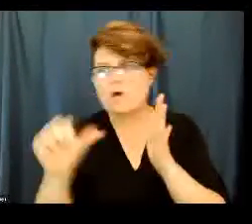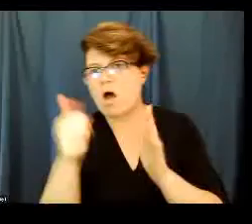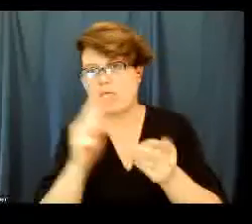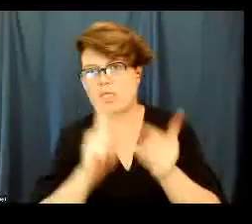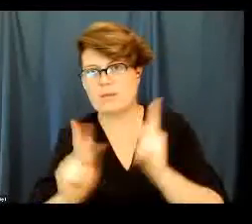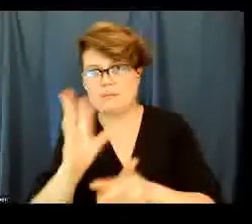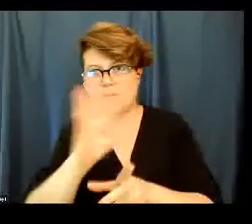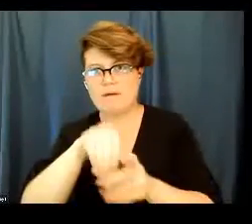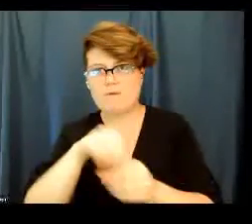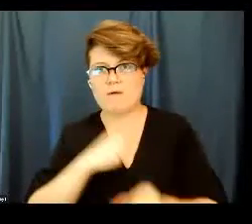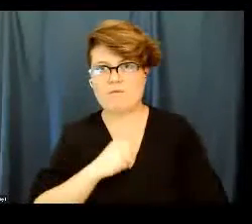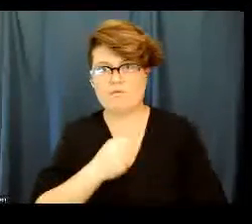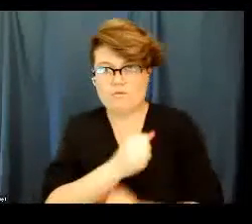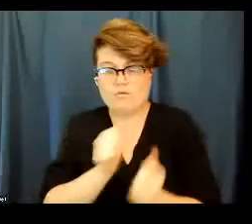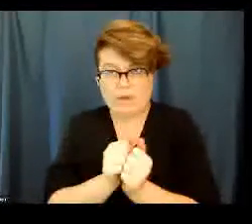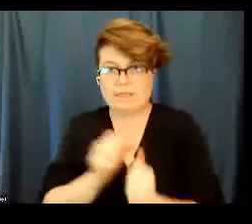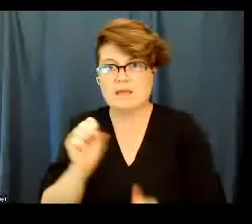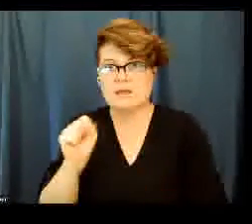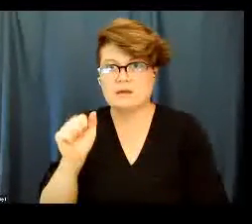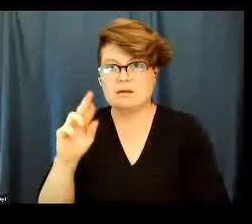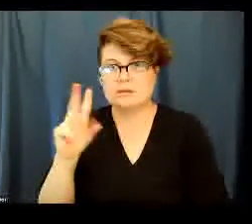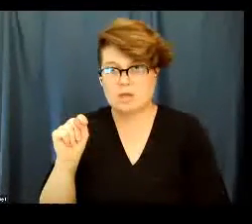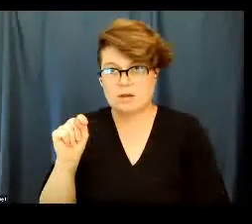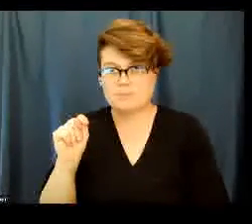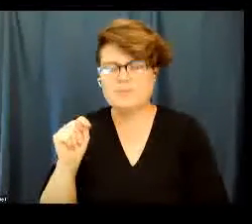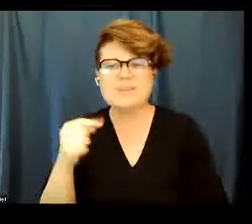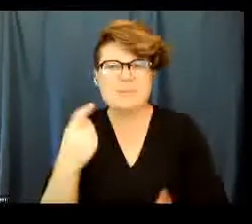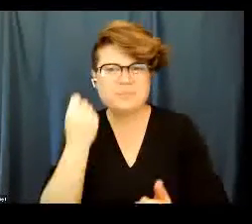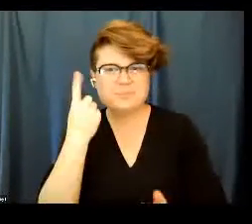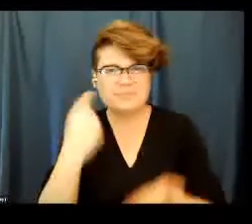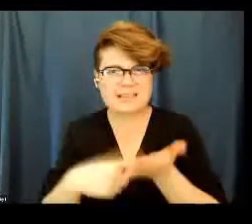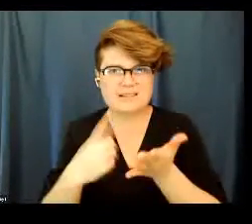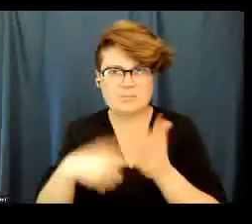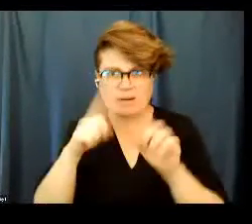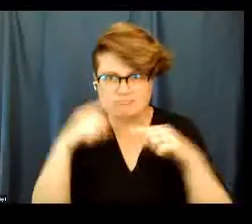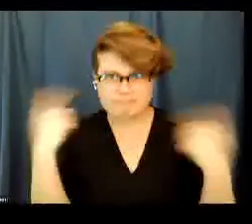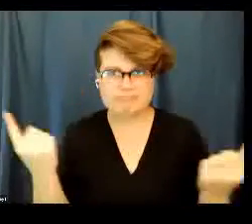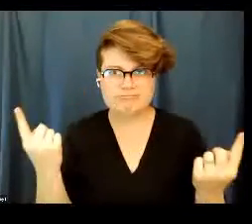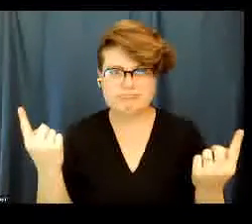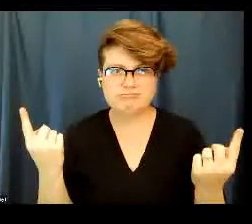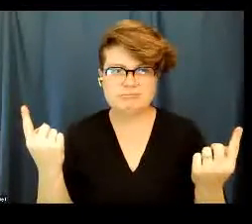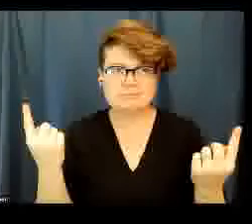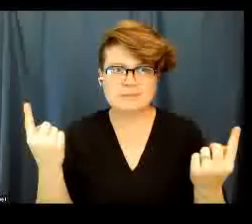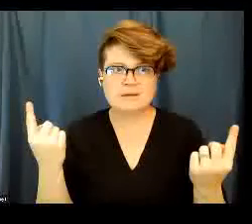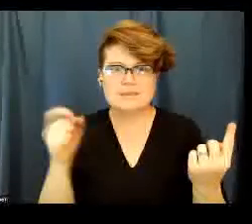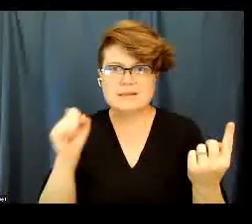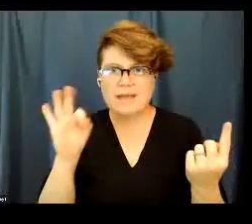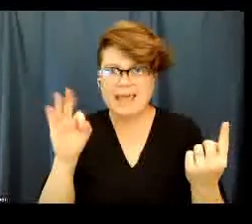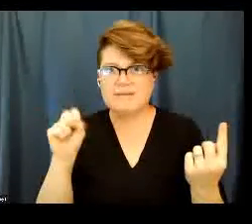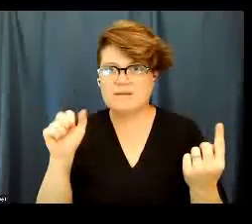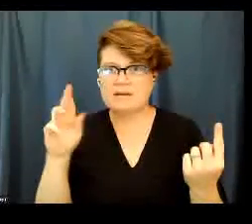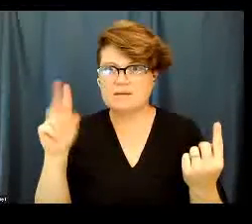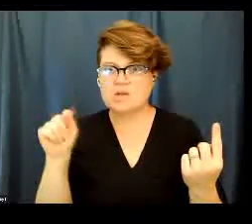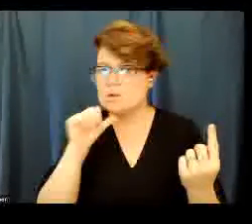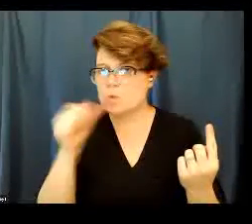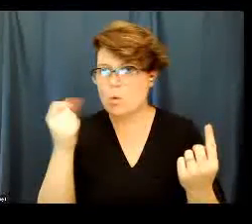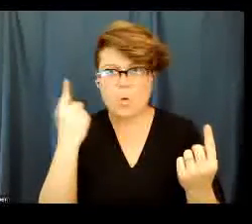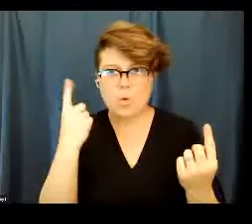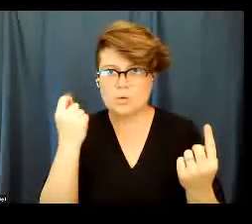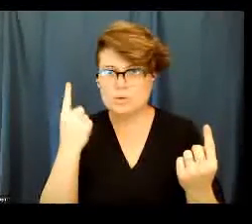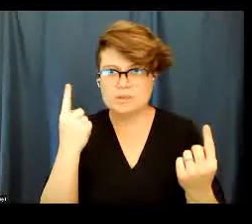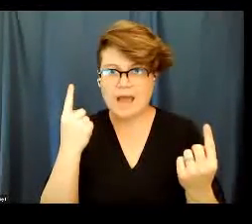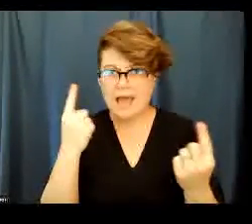sometimes some different disagreements can happen just because members don't understand those unique confidentiality